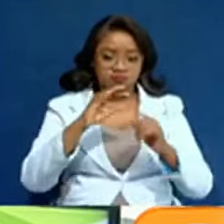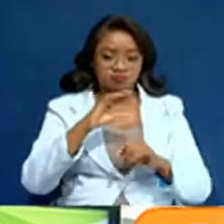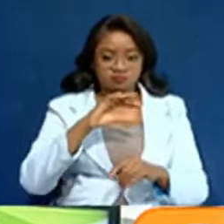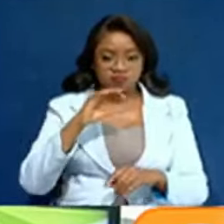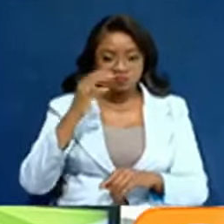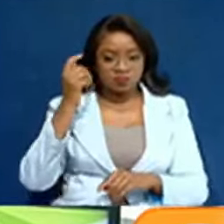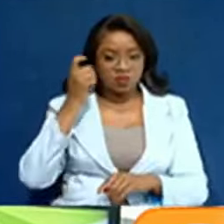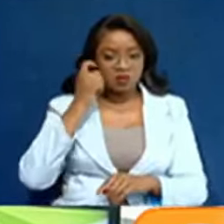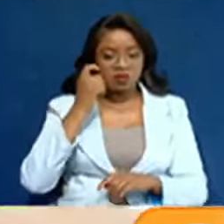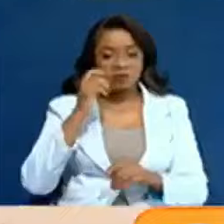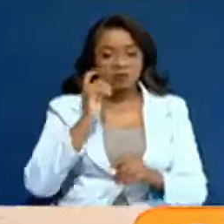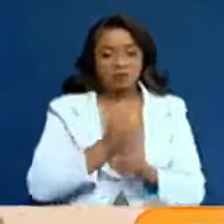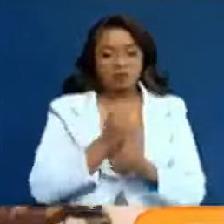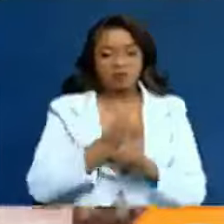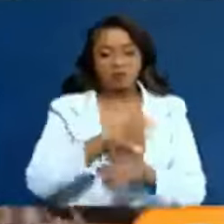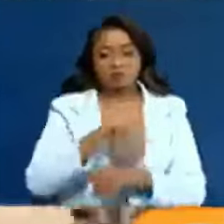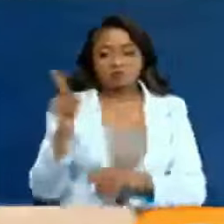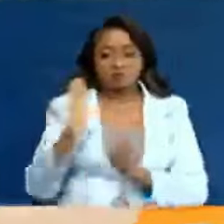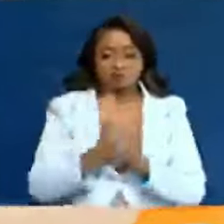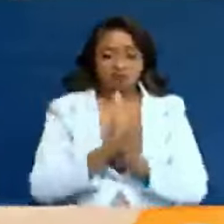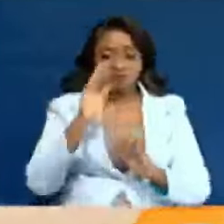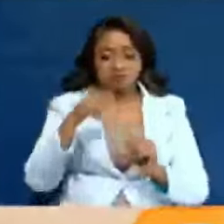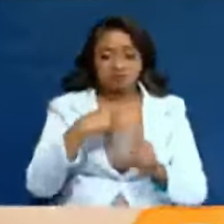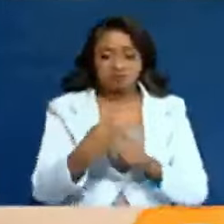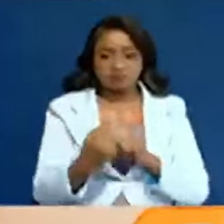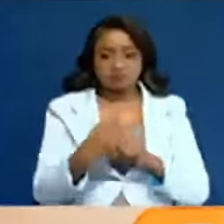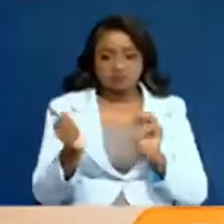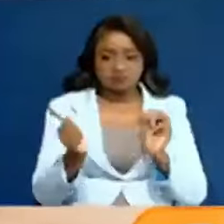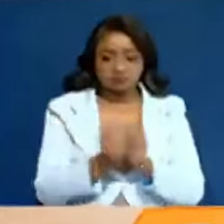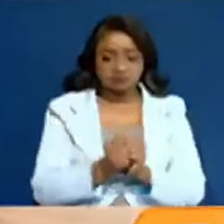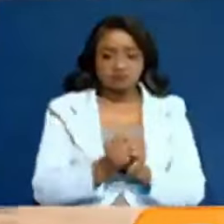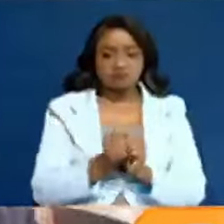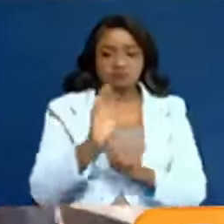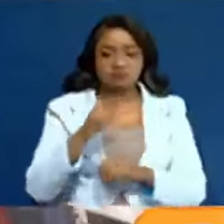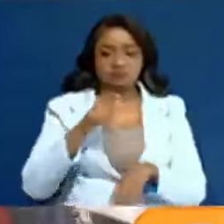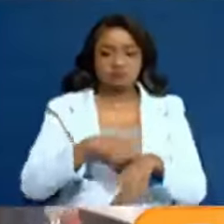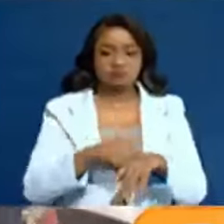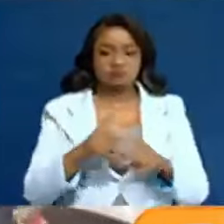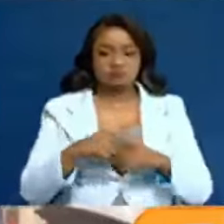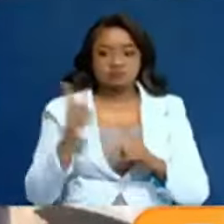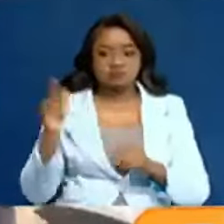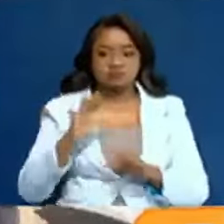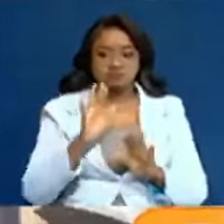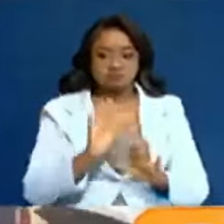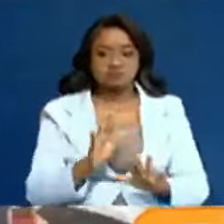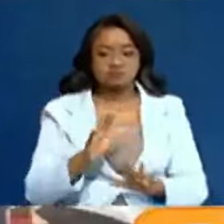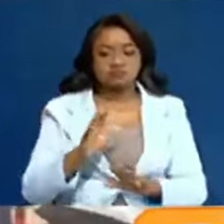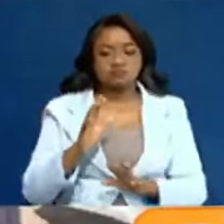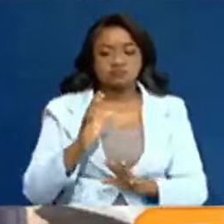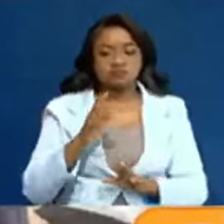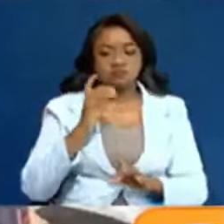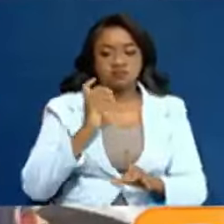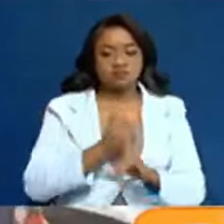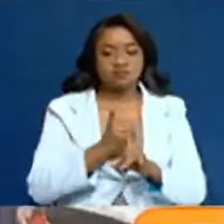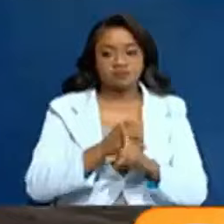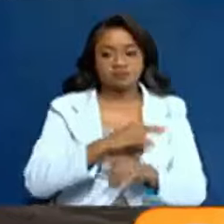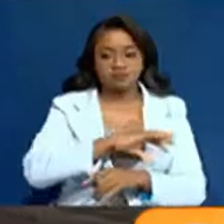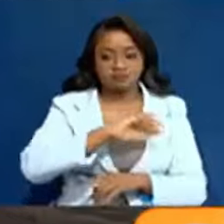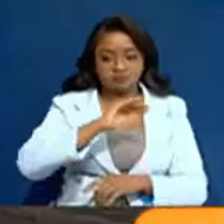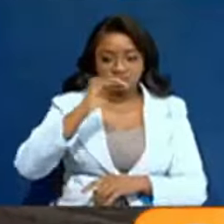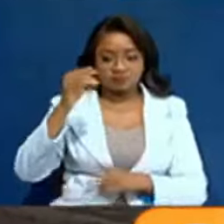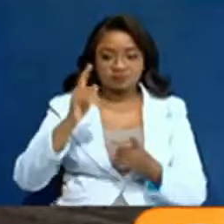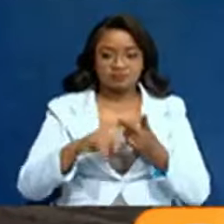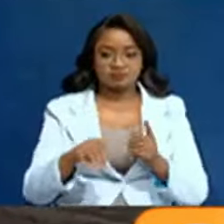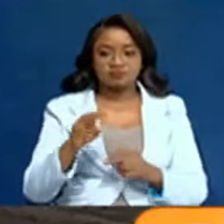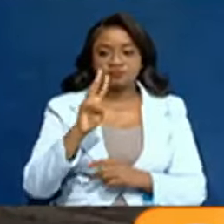The roadshow that is celebrating 10 years of existence of Telecredit made stops in Kwale Town, Matuga Market, Ukunda Town,